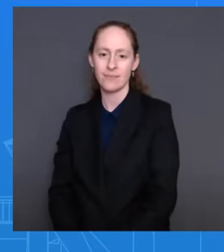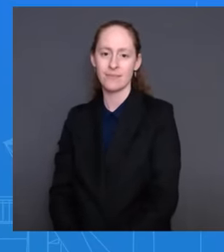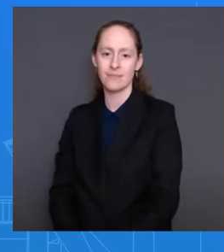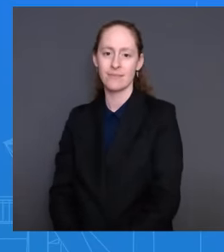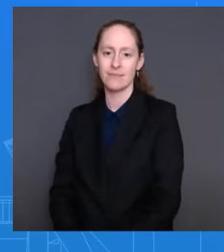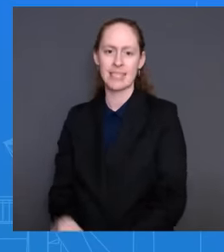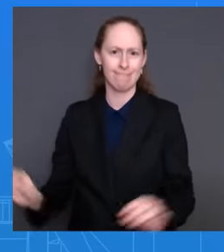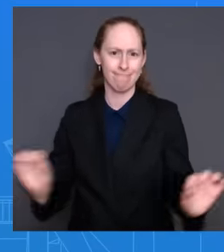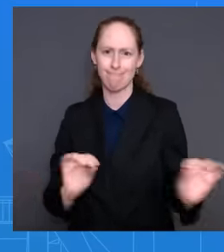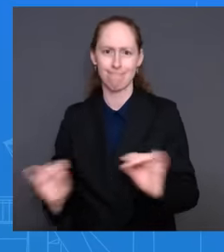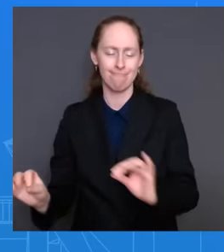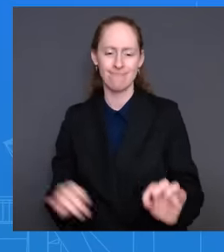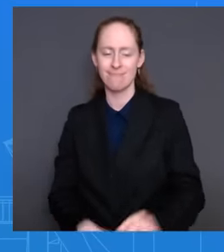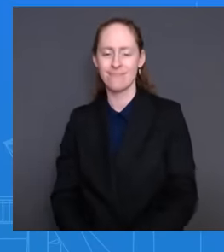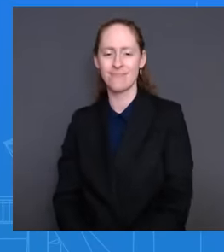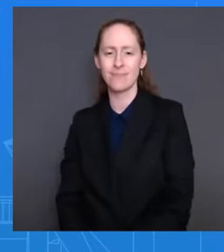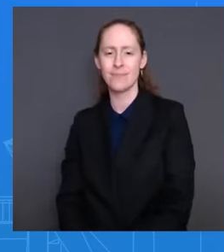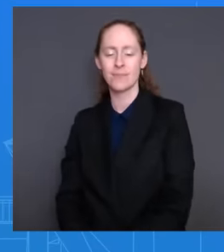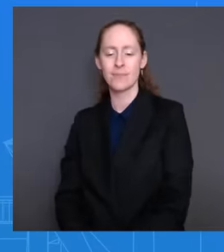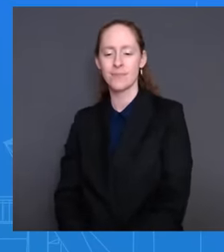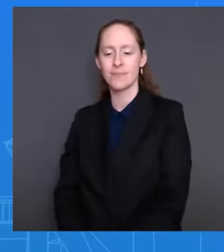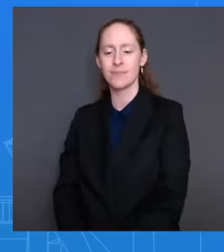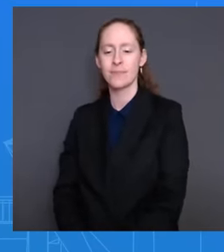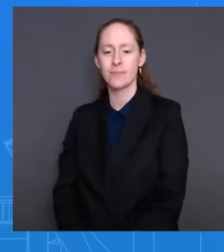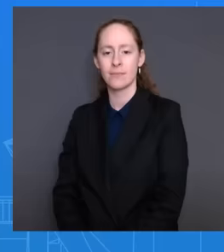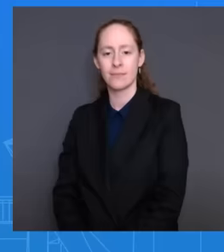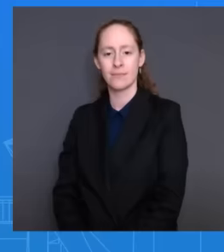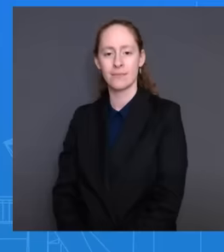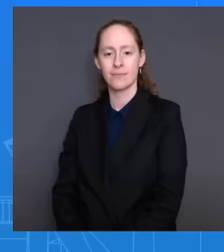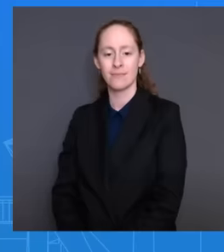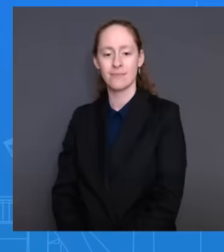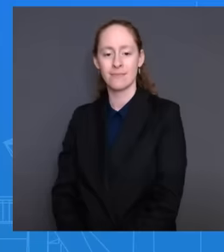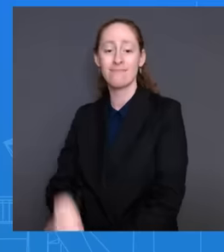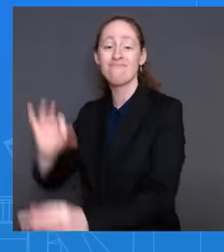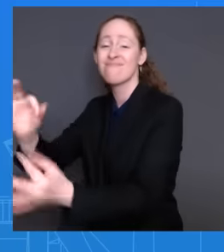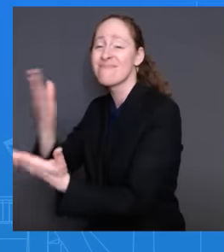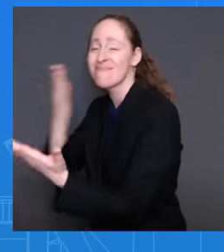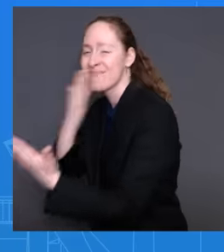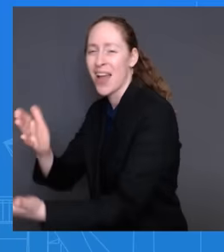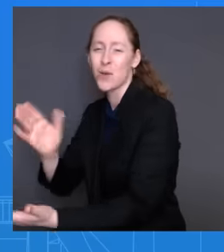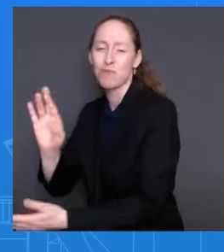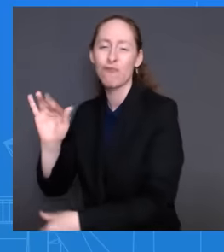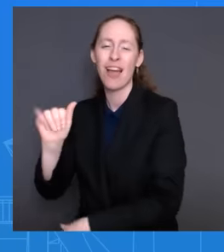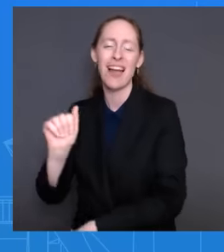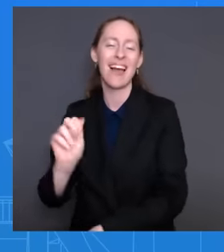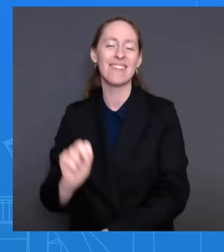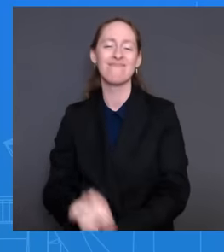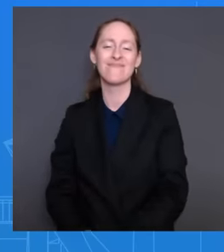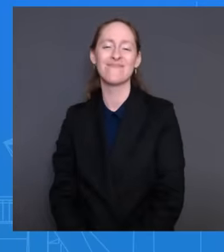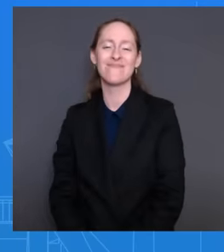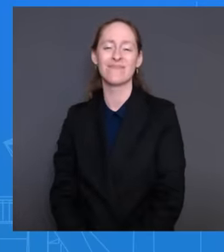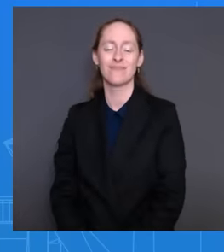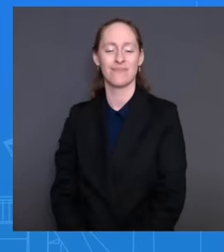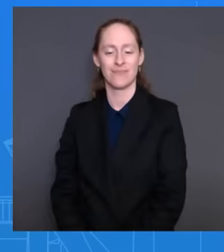Okay. Thanks, Brian. Bye. Come back soon. All right, that's all I have